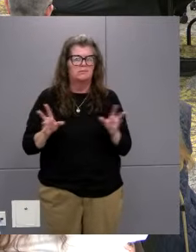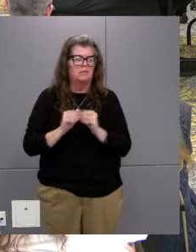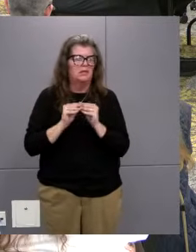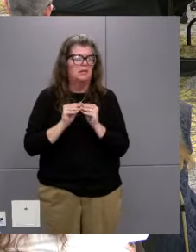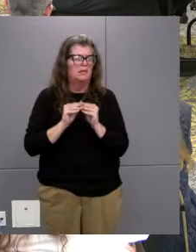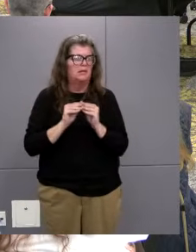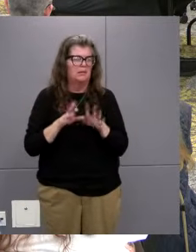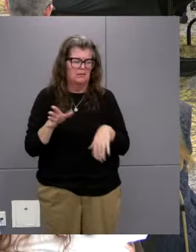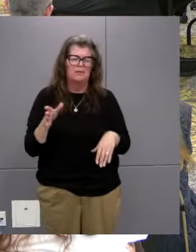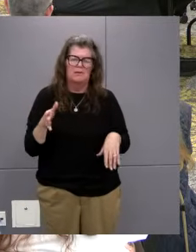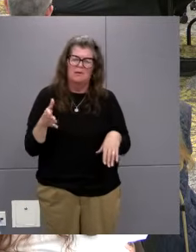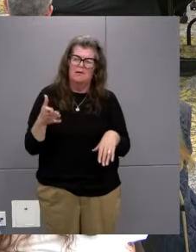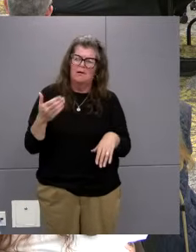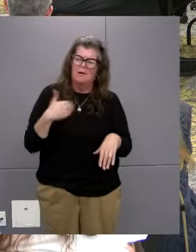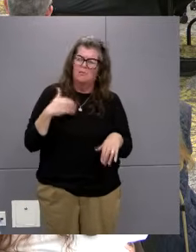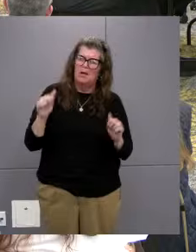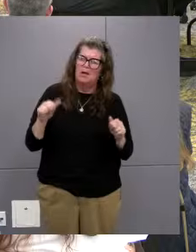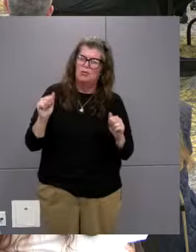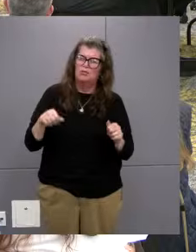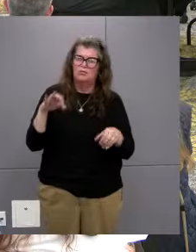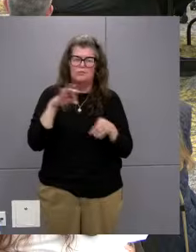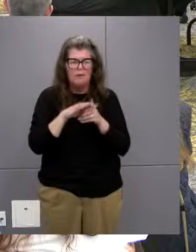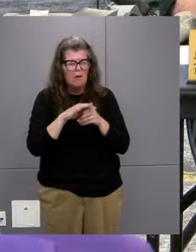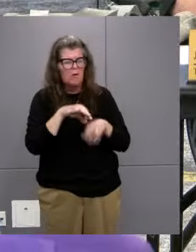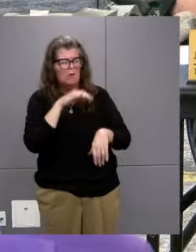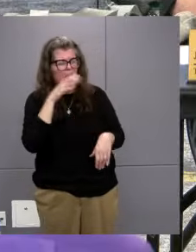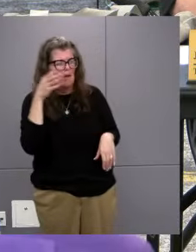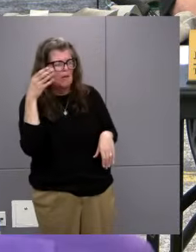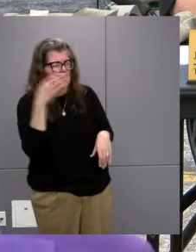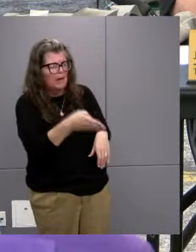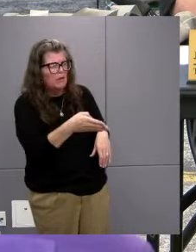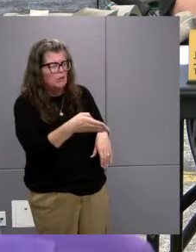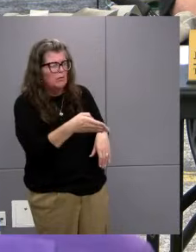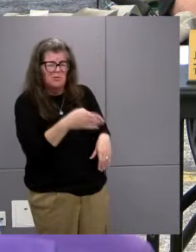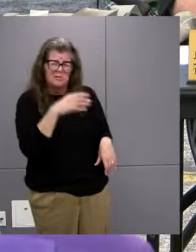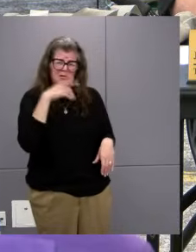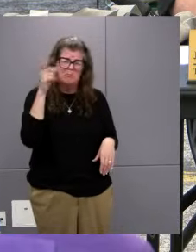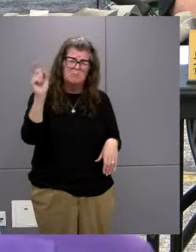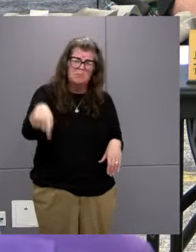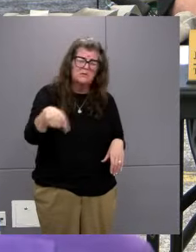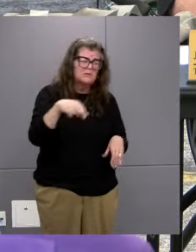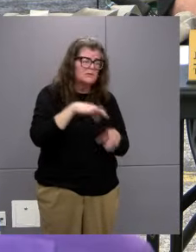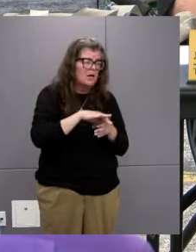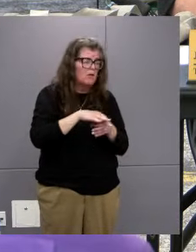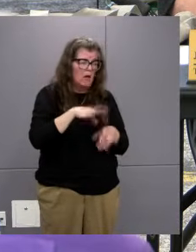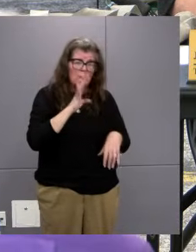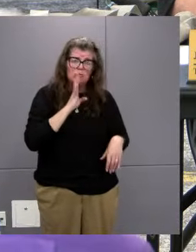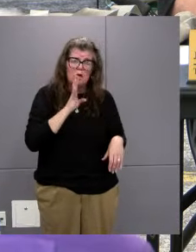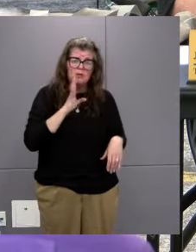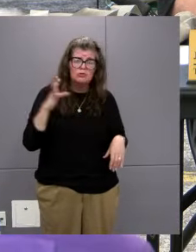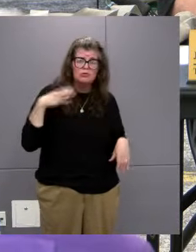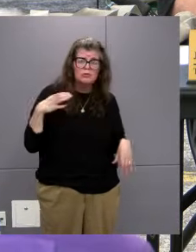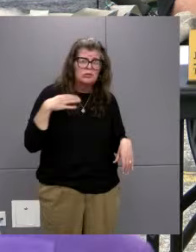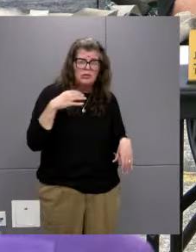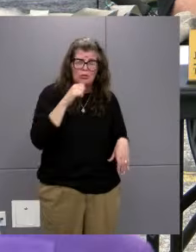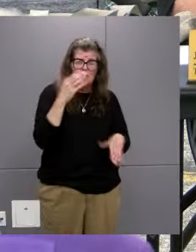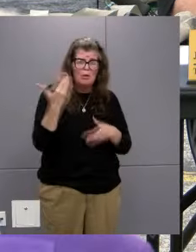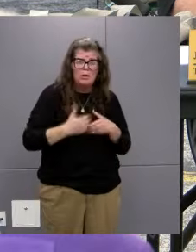Minutes to vote on that I wasn't there for. And I'm talking to the chair, so please don't interrupt,